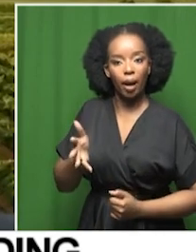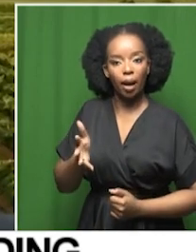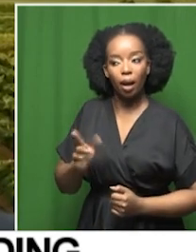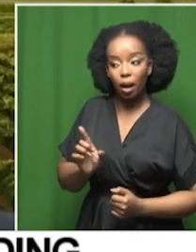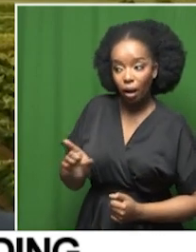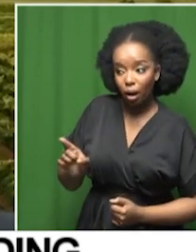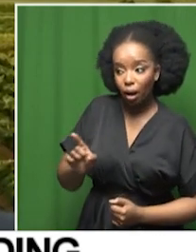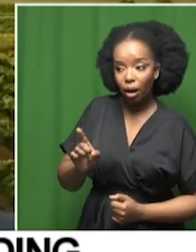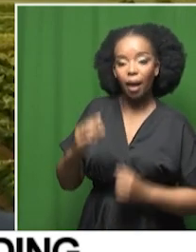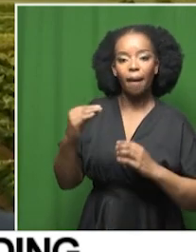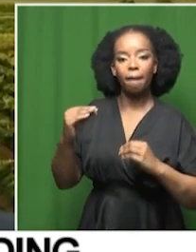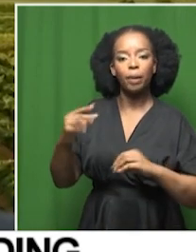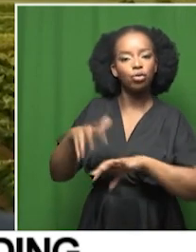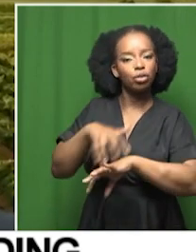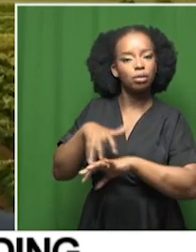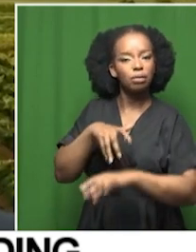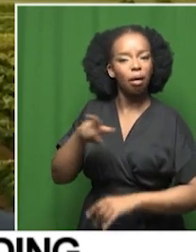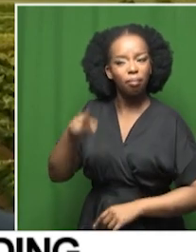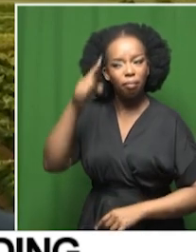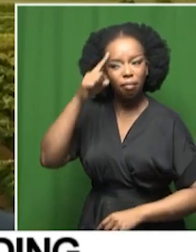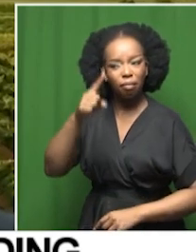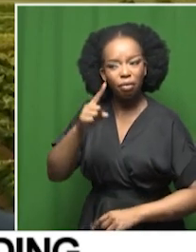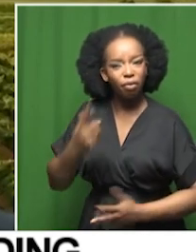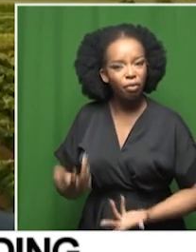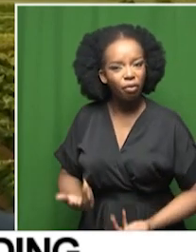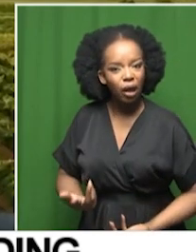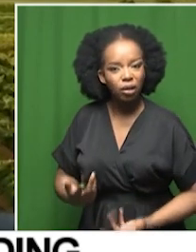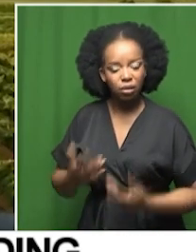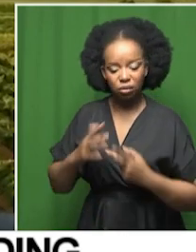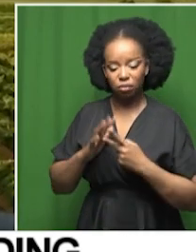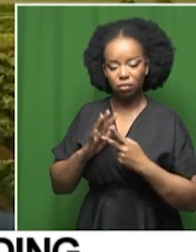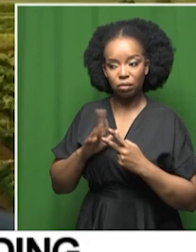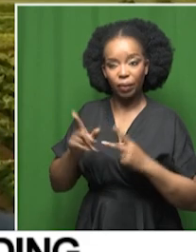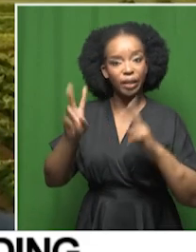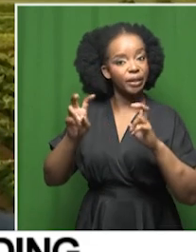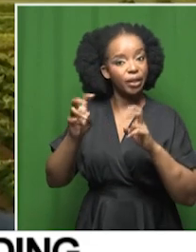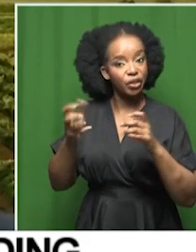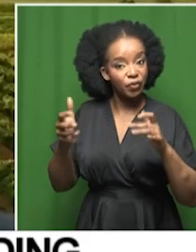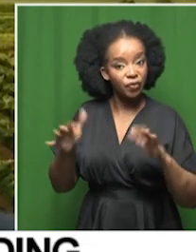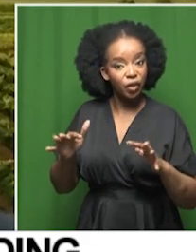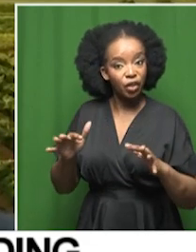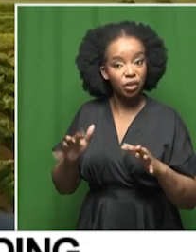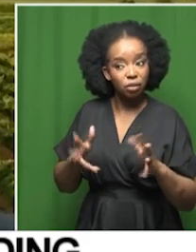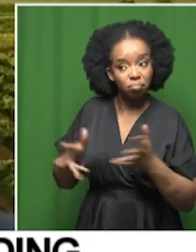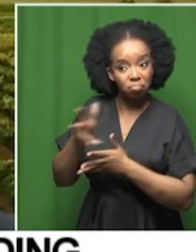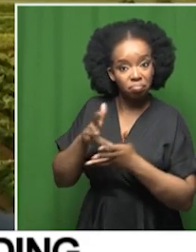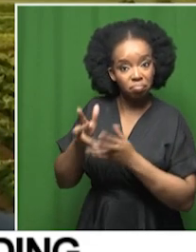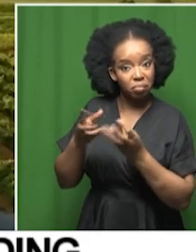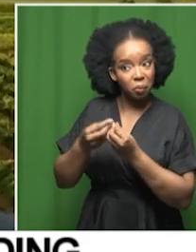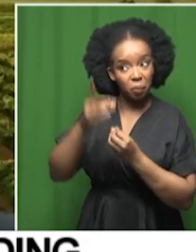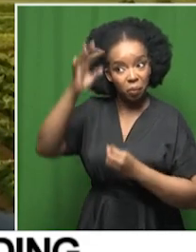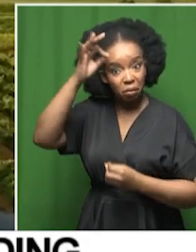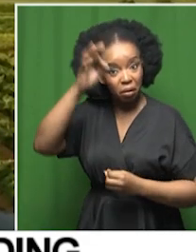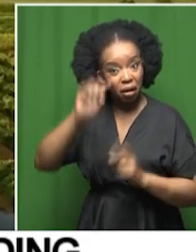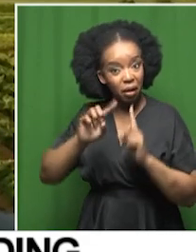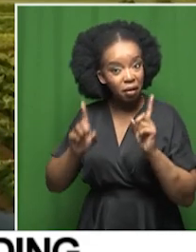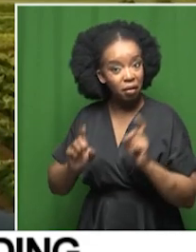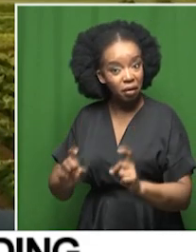to that? And did you also highlight that particular issue in your discussions with government?